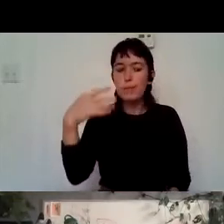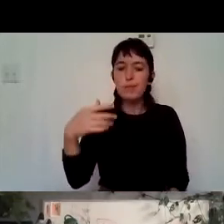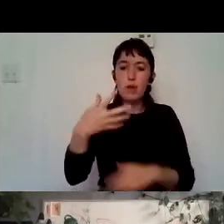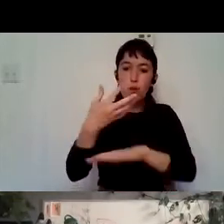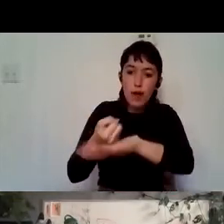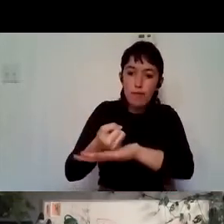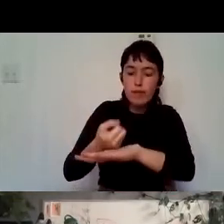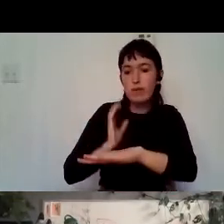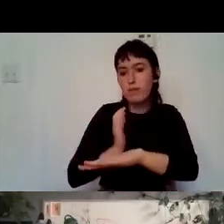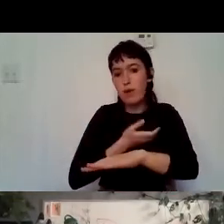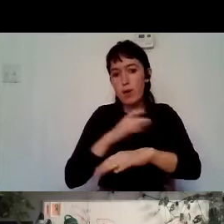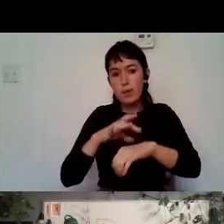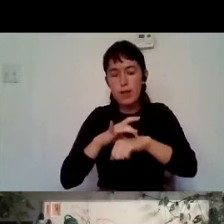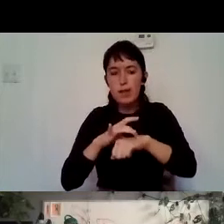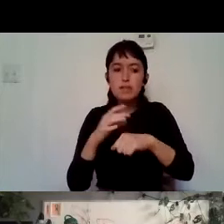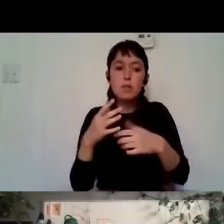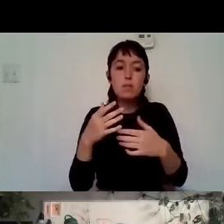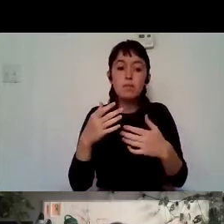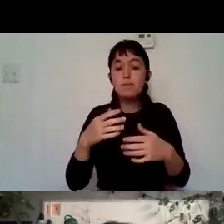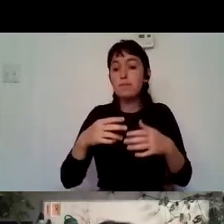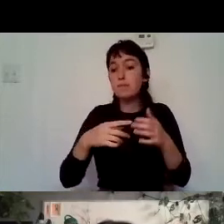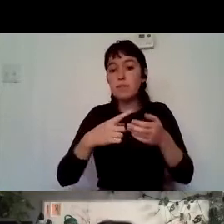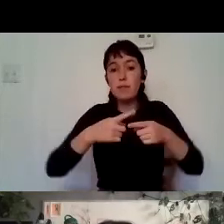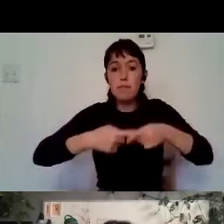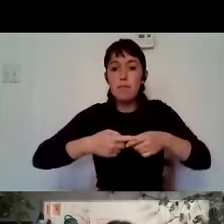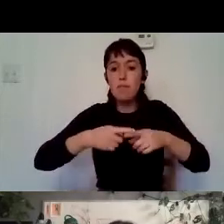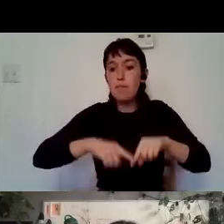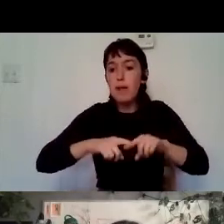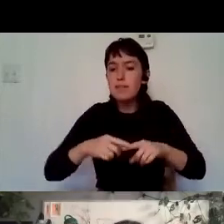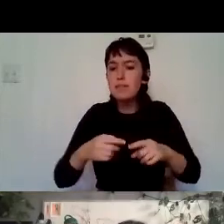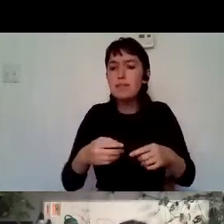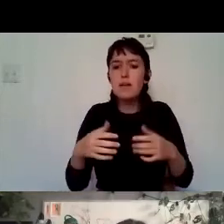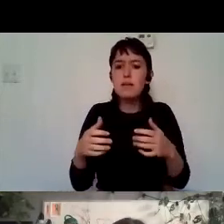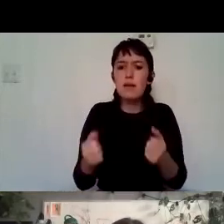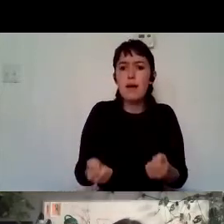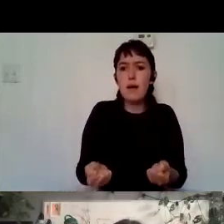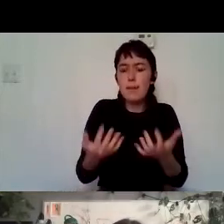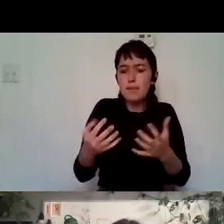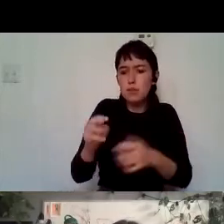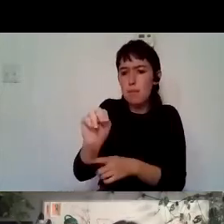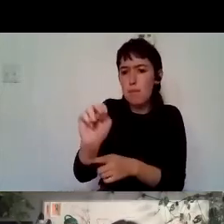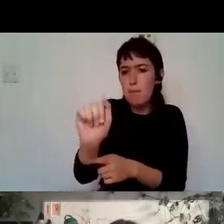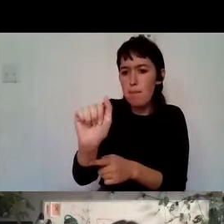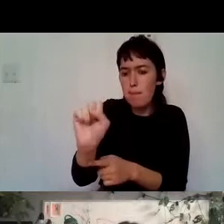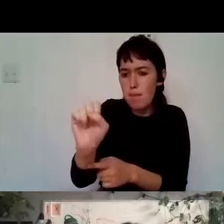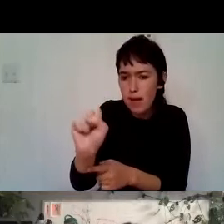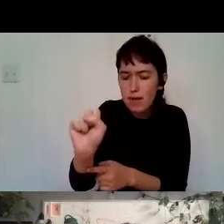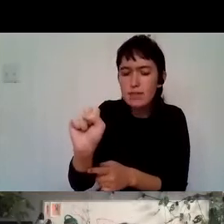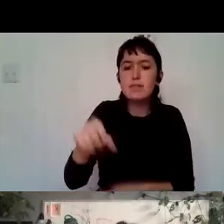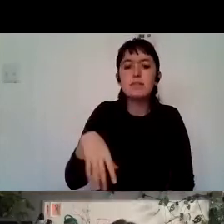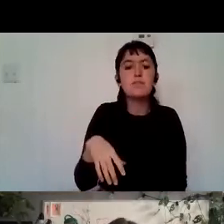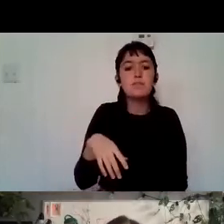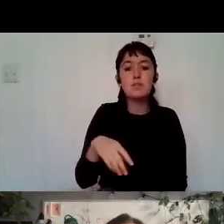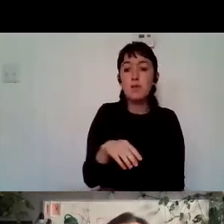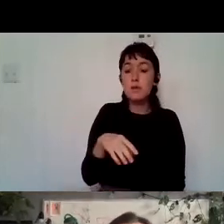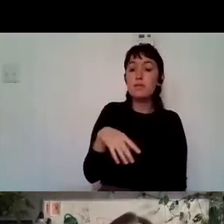it depends on how massive it is. So for example, the gravity on Earth is higher, the value of gravity on Earth is higher than on the moon.